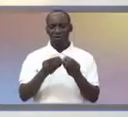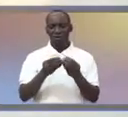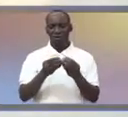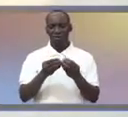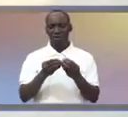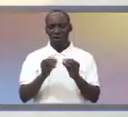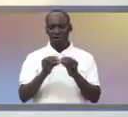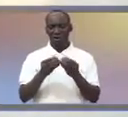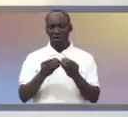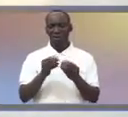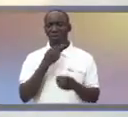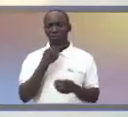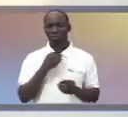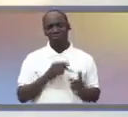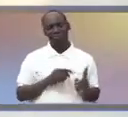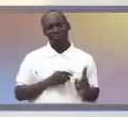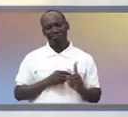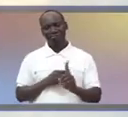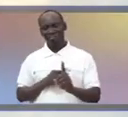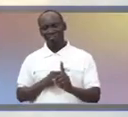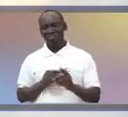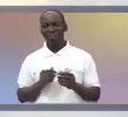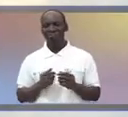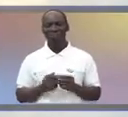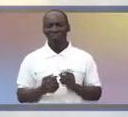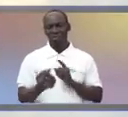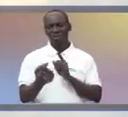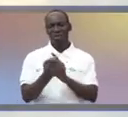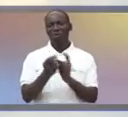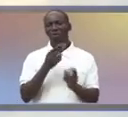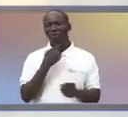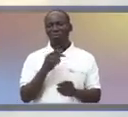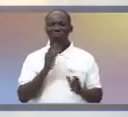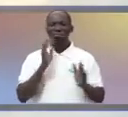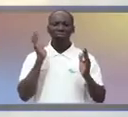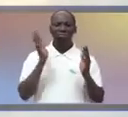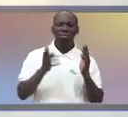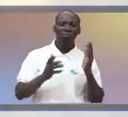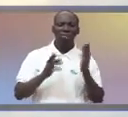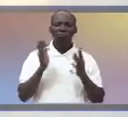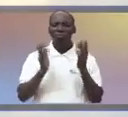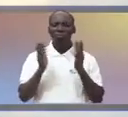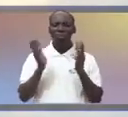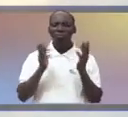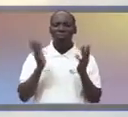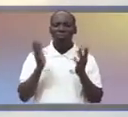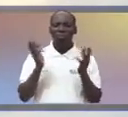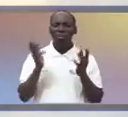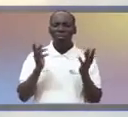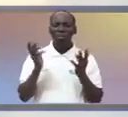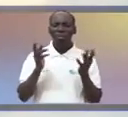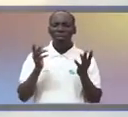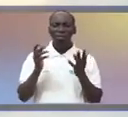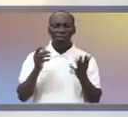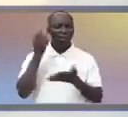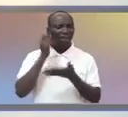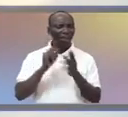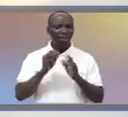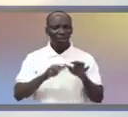ye no in some way, what kind of thing in every secretary no air for type waba? And I may be sad, so for